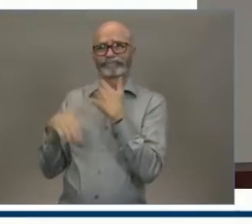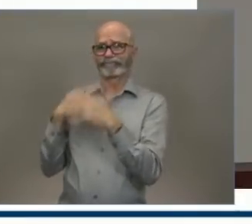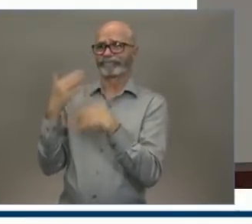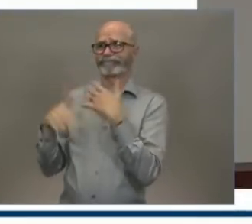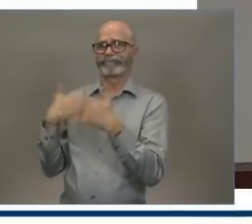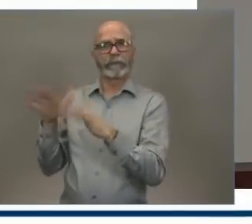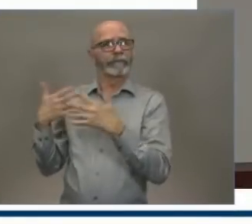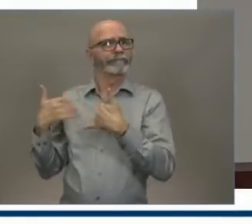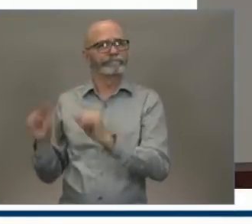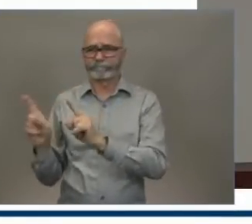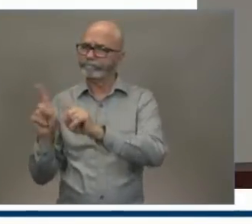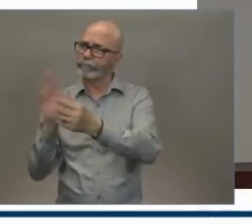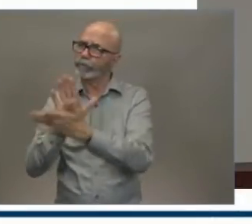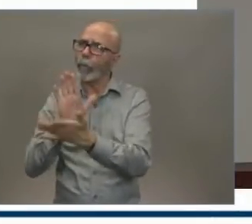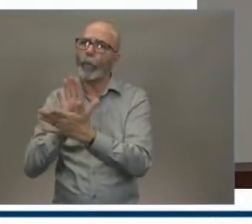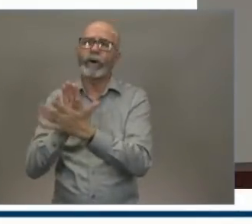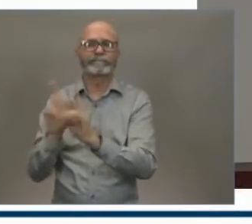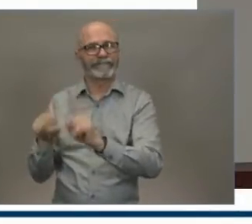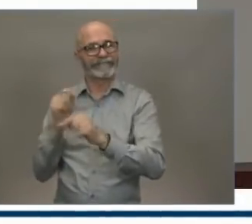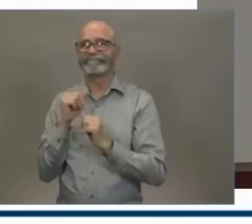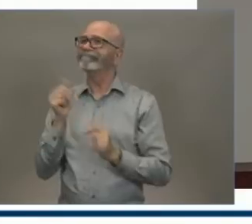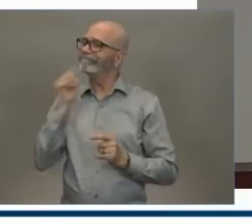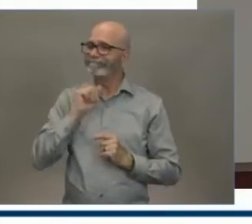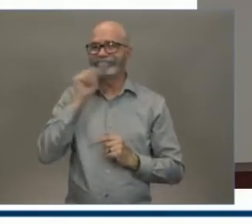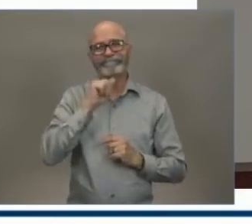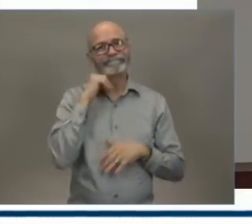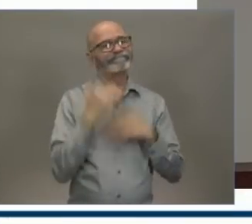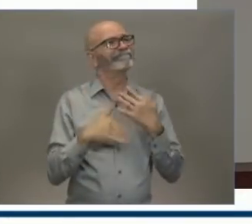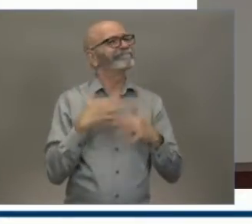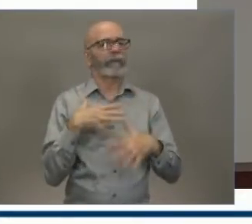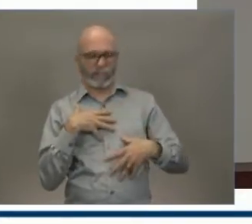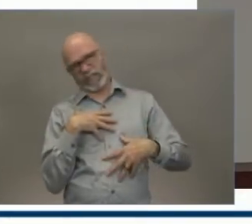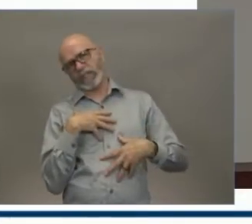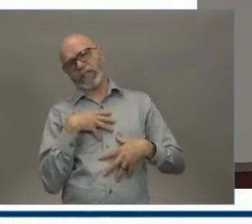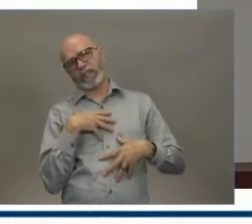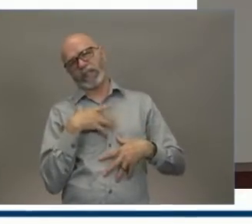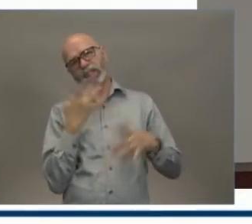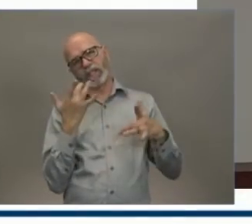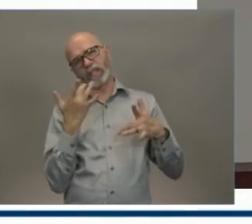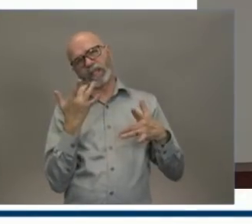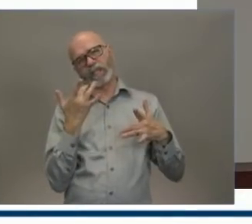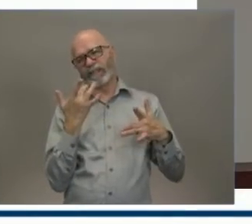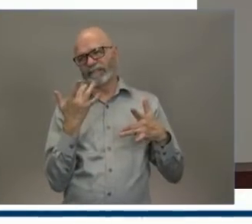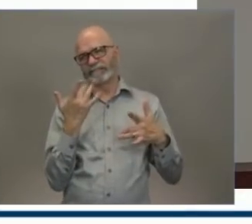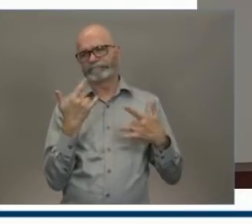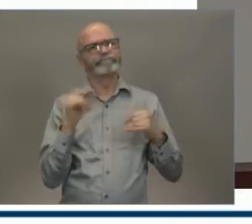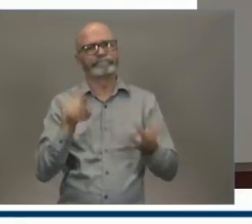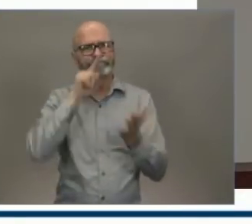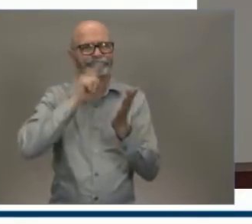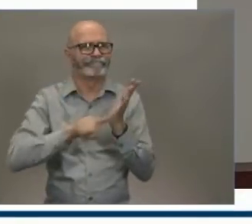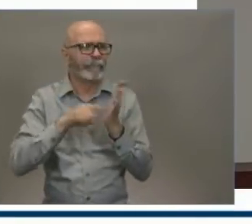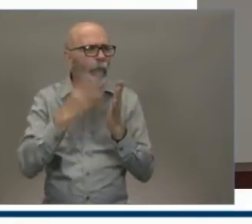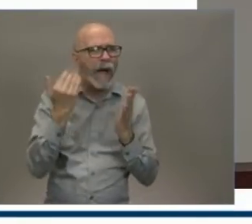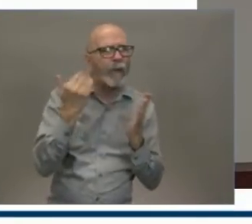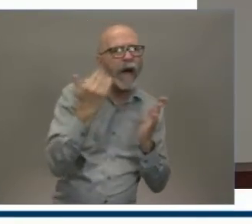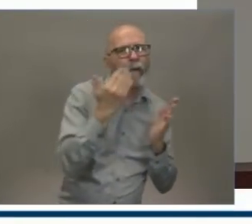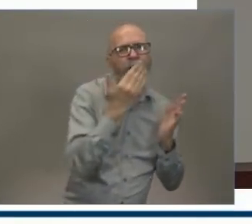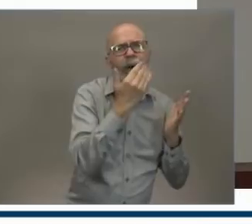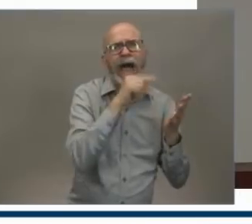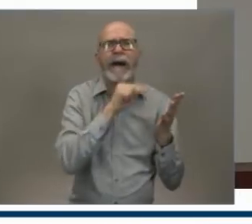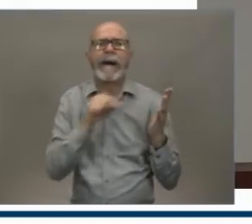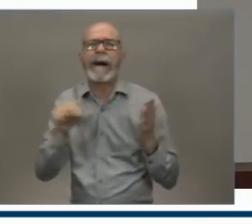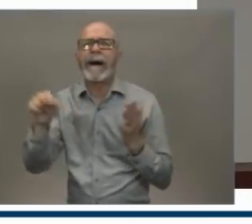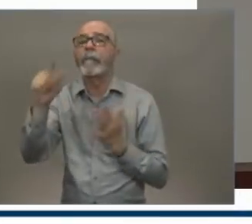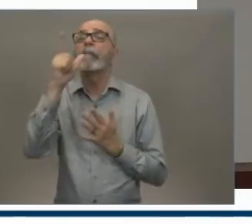as they were allowed to do. So Public Health is investigating, and we are working with the university to arrange testing for anybody who would